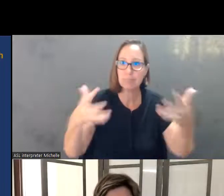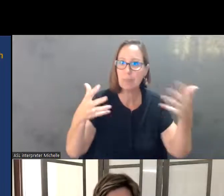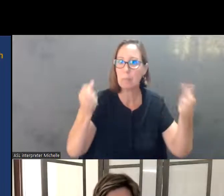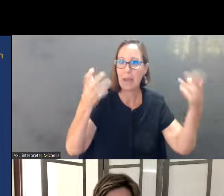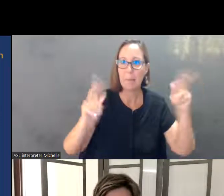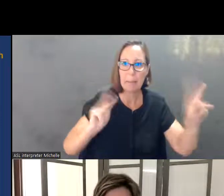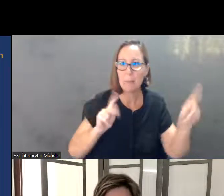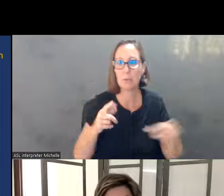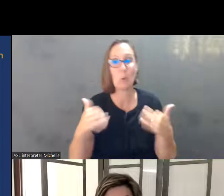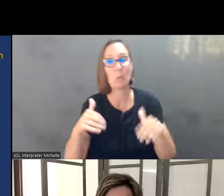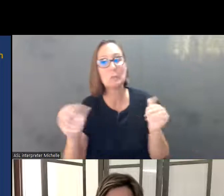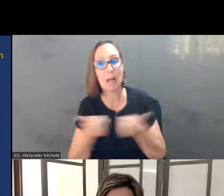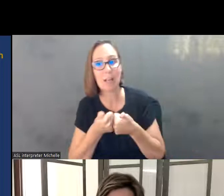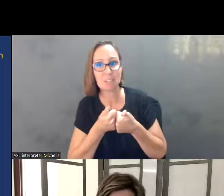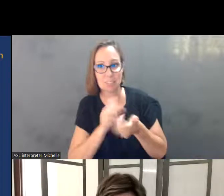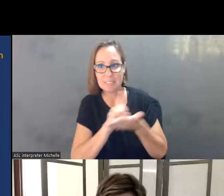on the core.